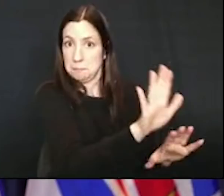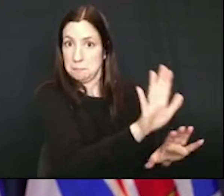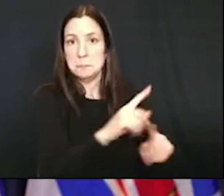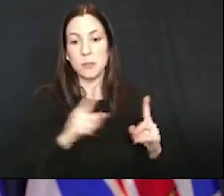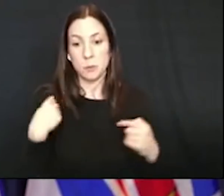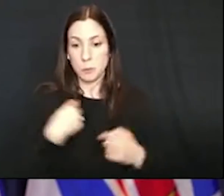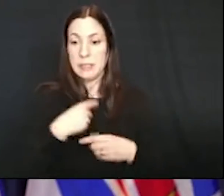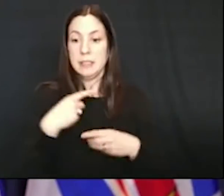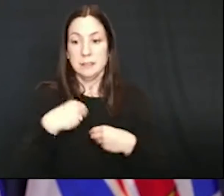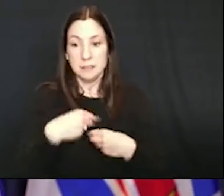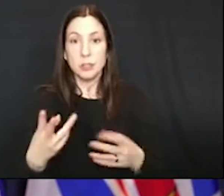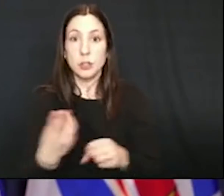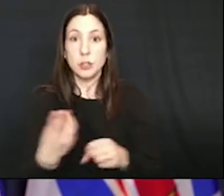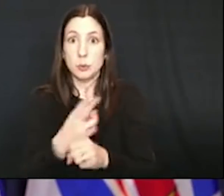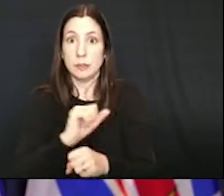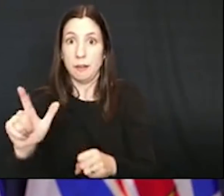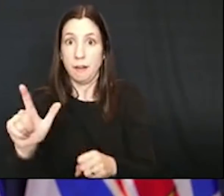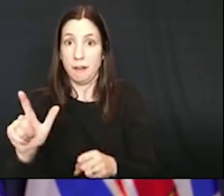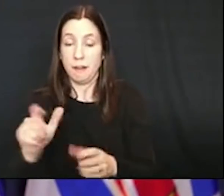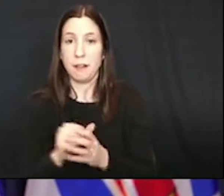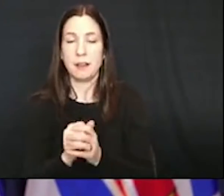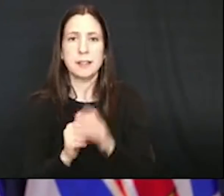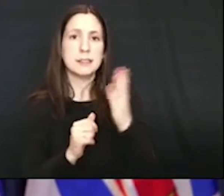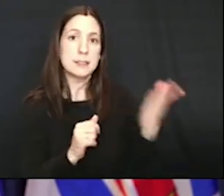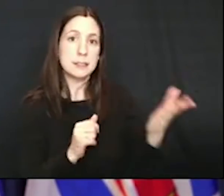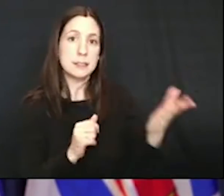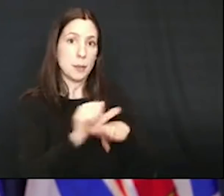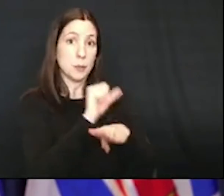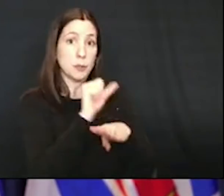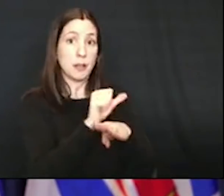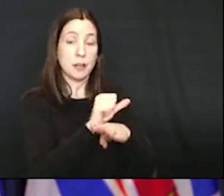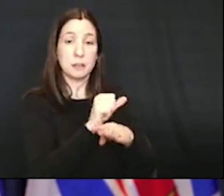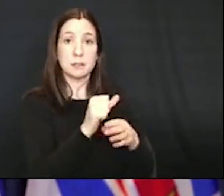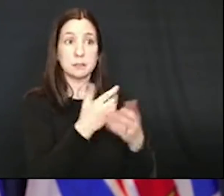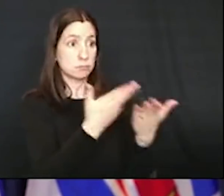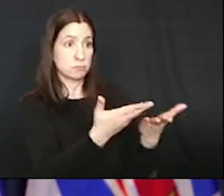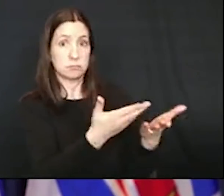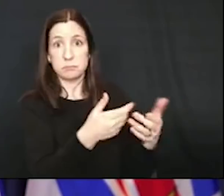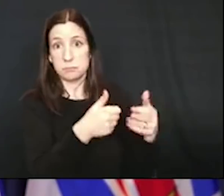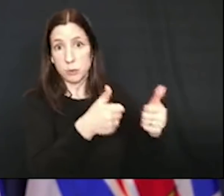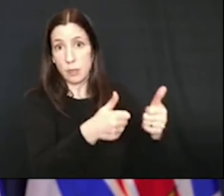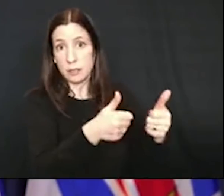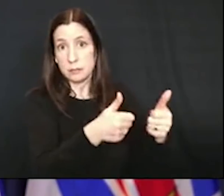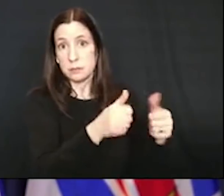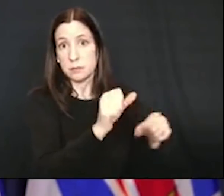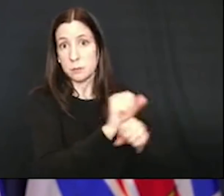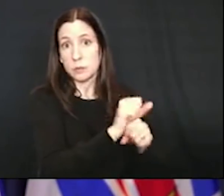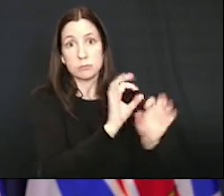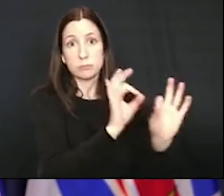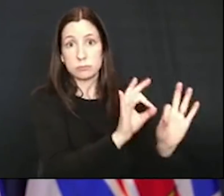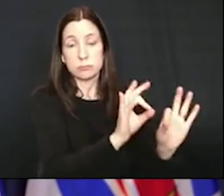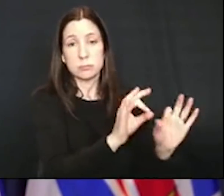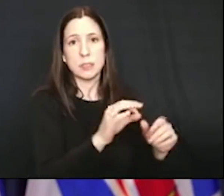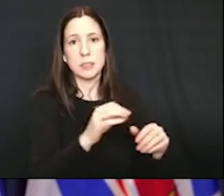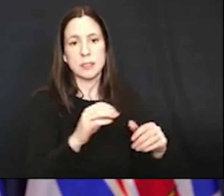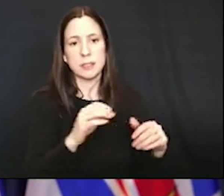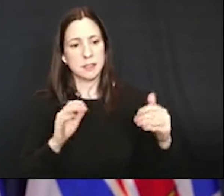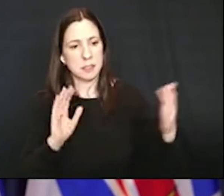our campaign has been here. In Alberta, I think they're doing some good work as well. So it's not